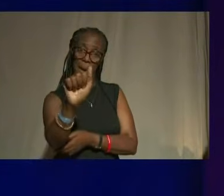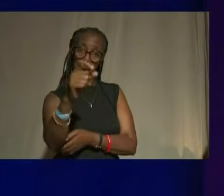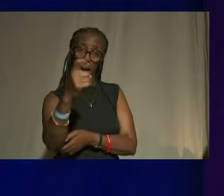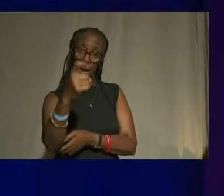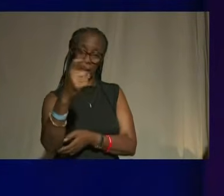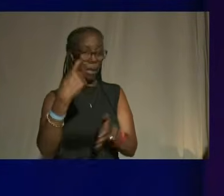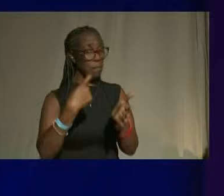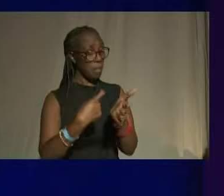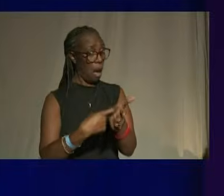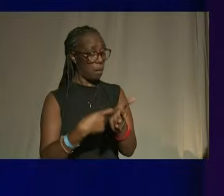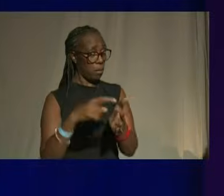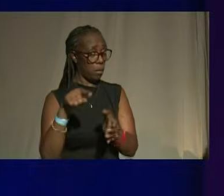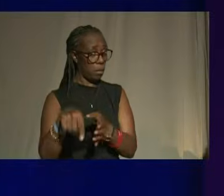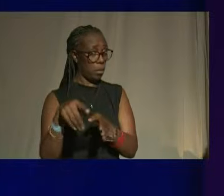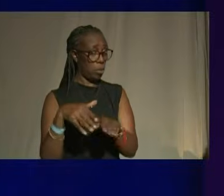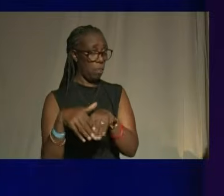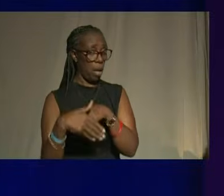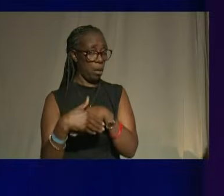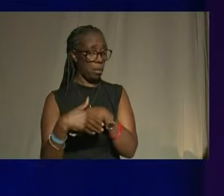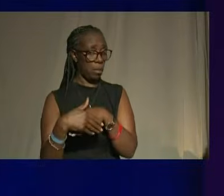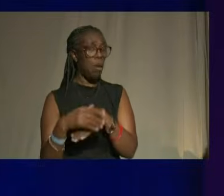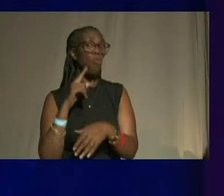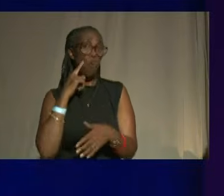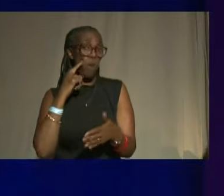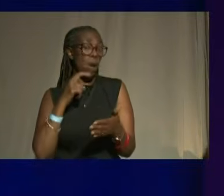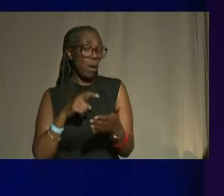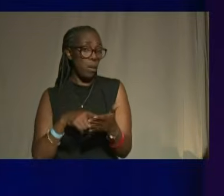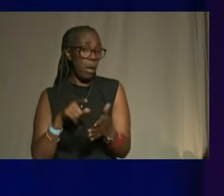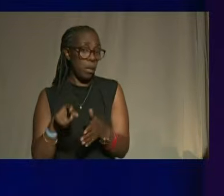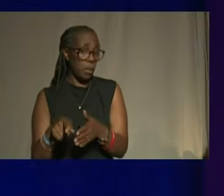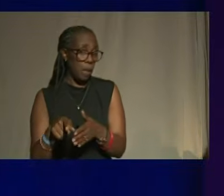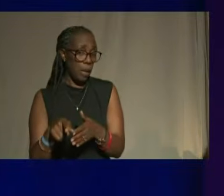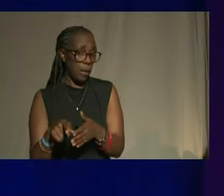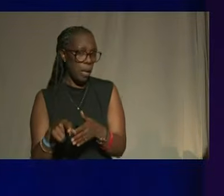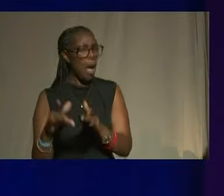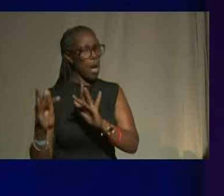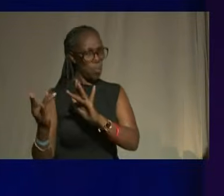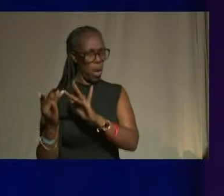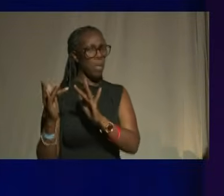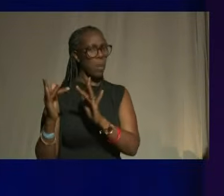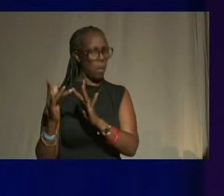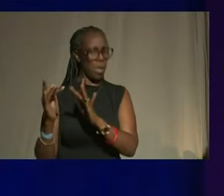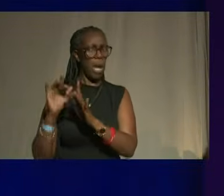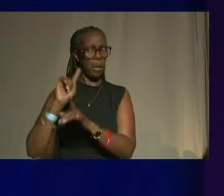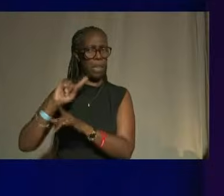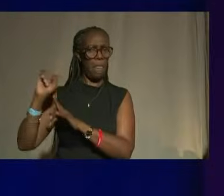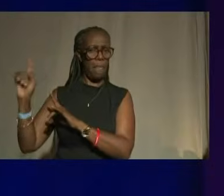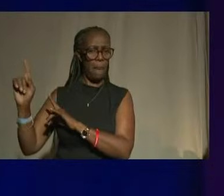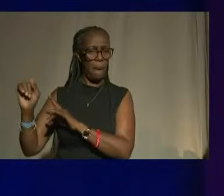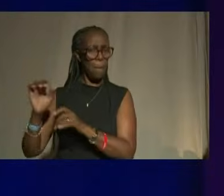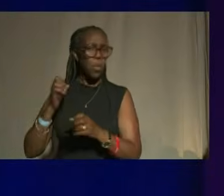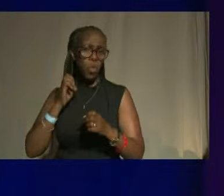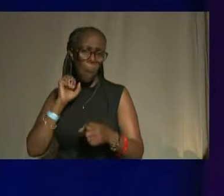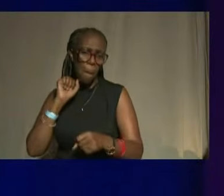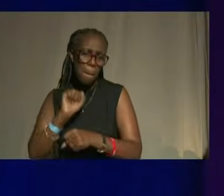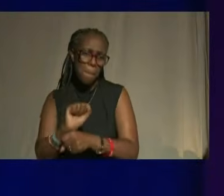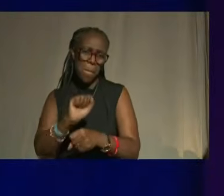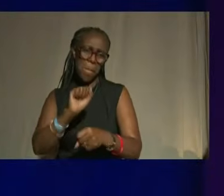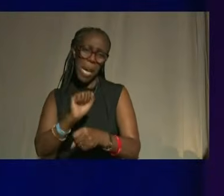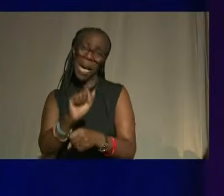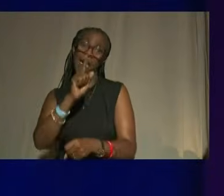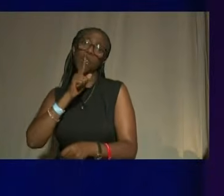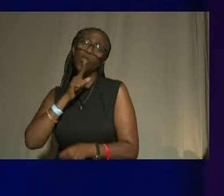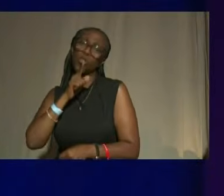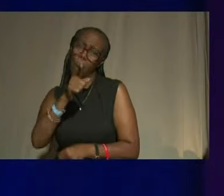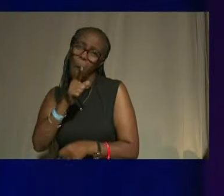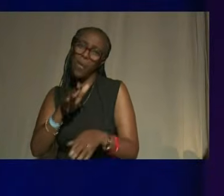in conversation with these entities to ensure that the Jamaican people get their